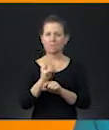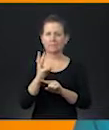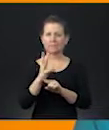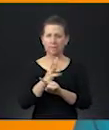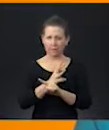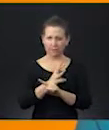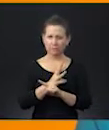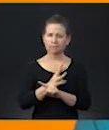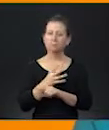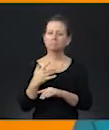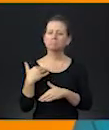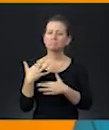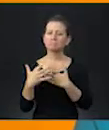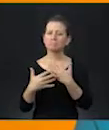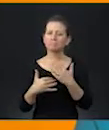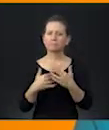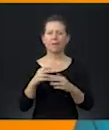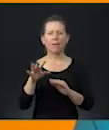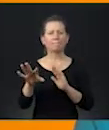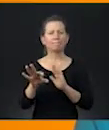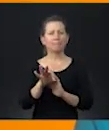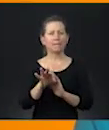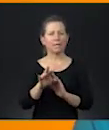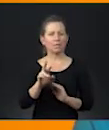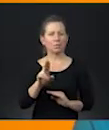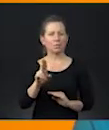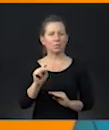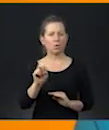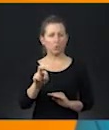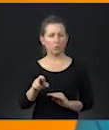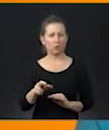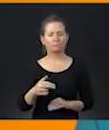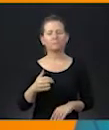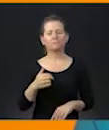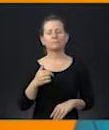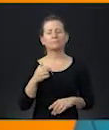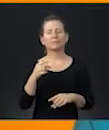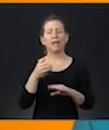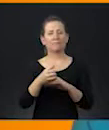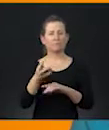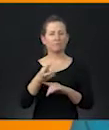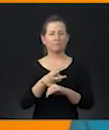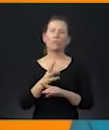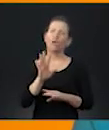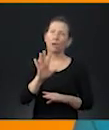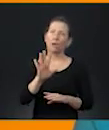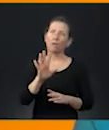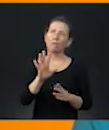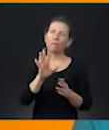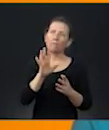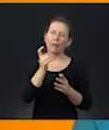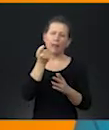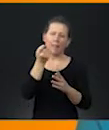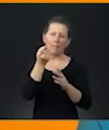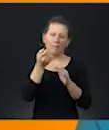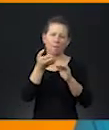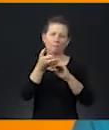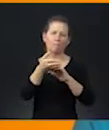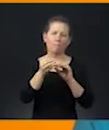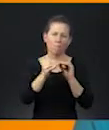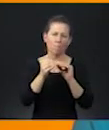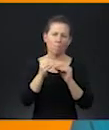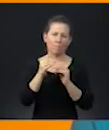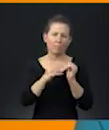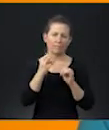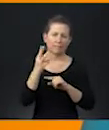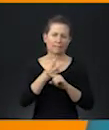little while, for 6 months, pick running. And after 6 months, actually a little longer than